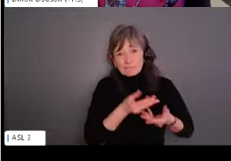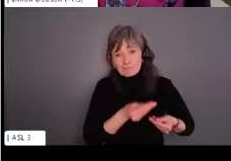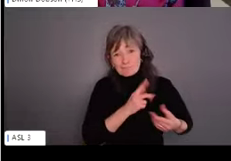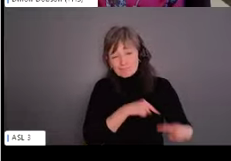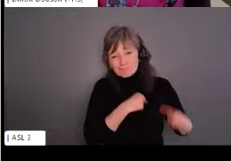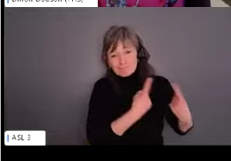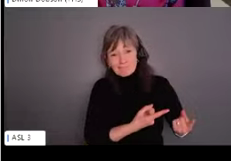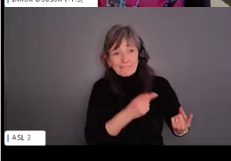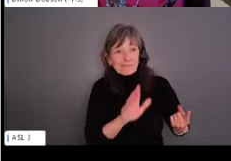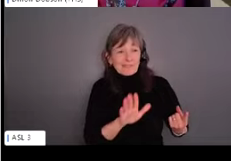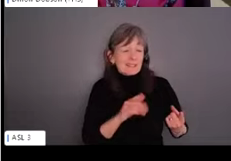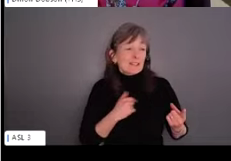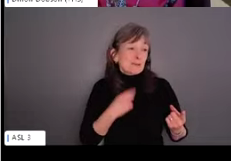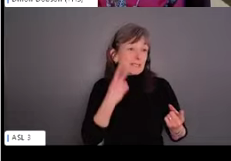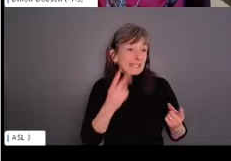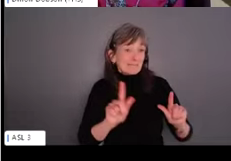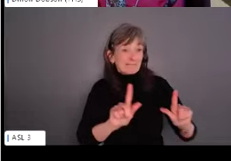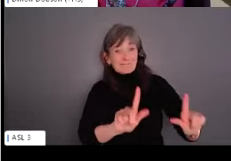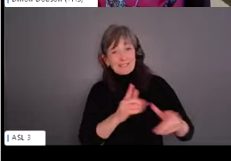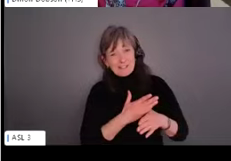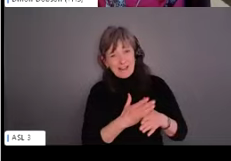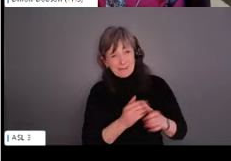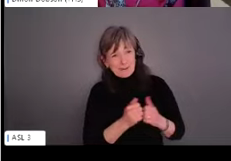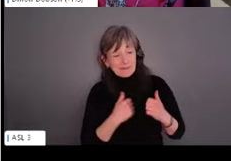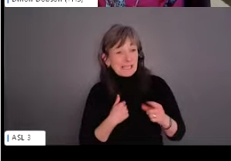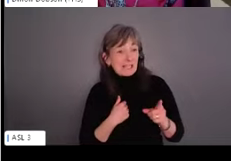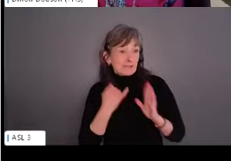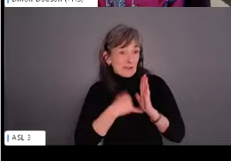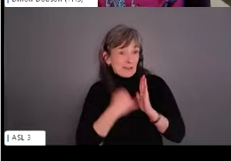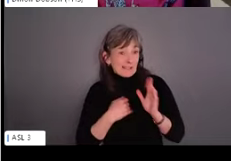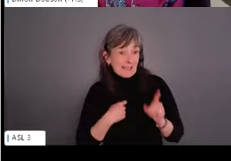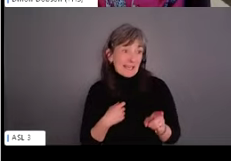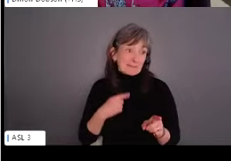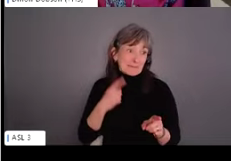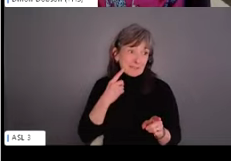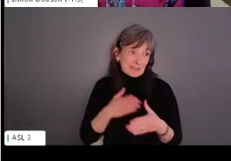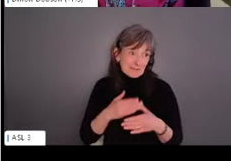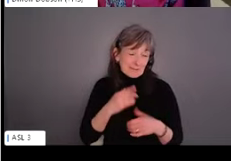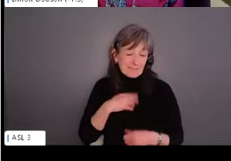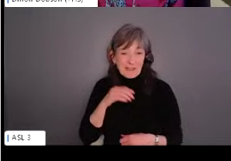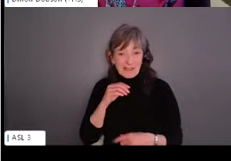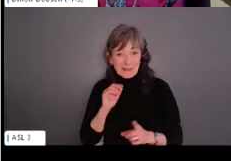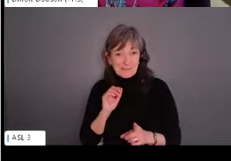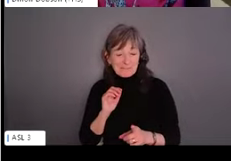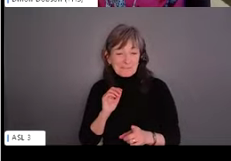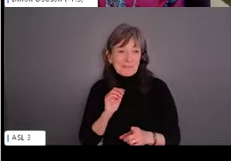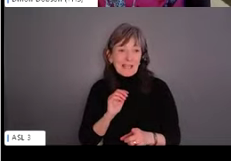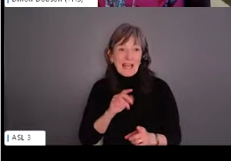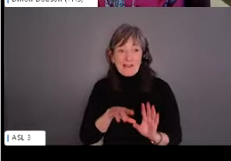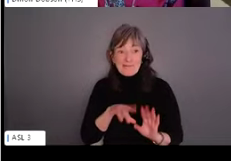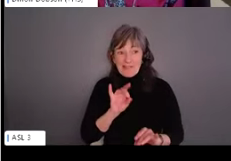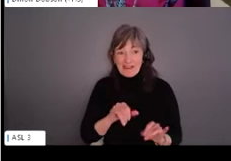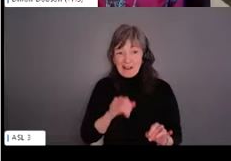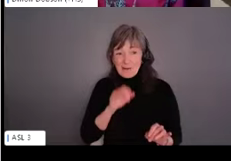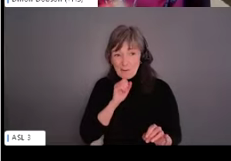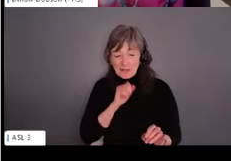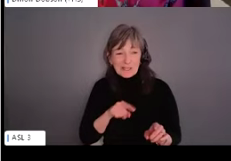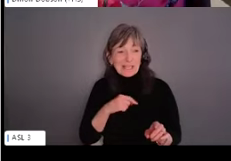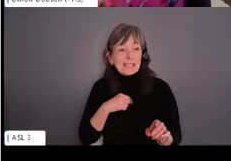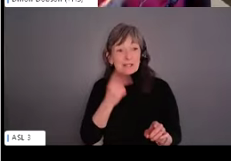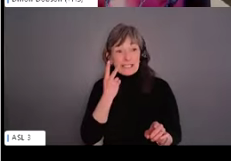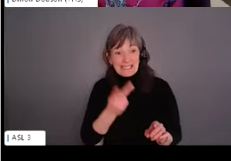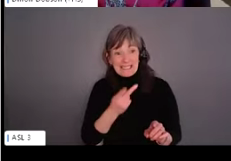years. You will see on my screen that is a drawing. I wish I knew how old I was, but I stumbled upon it a couple of years ago, and you